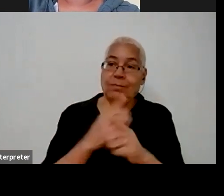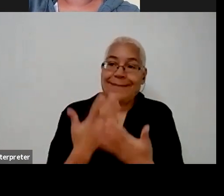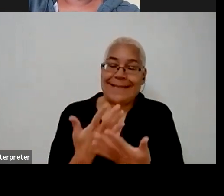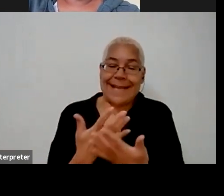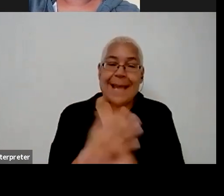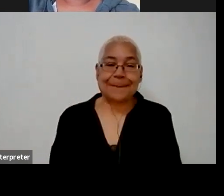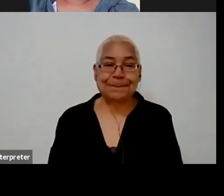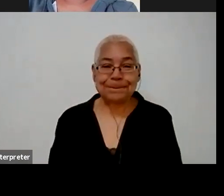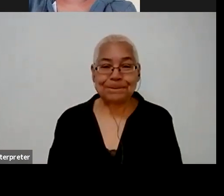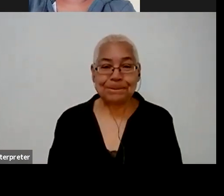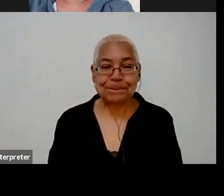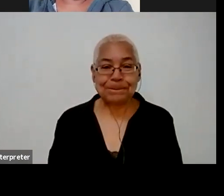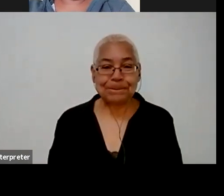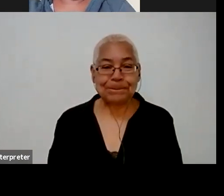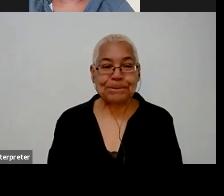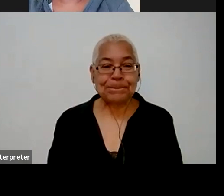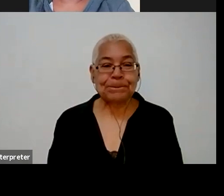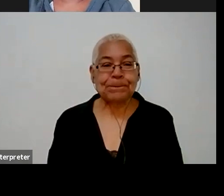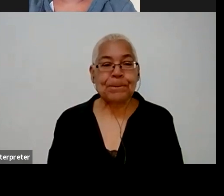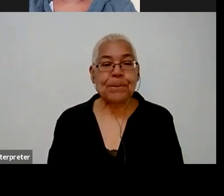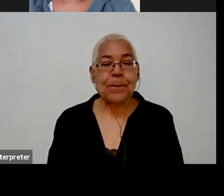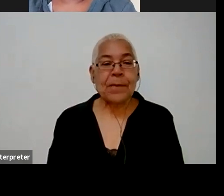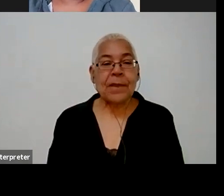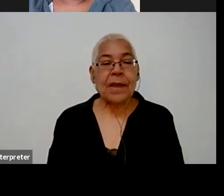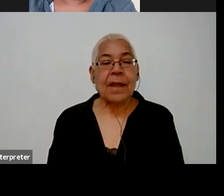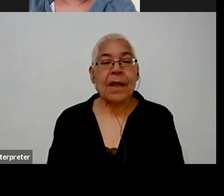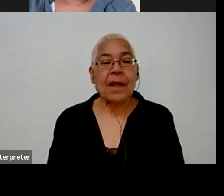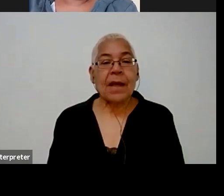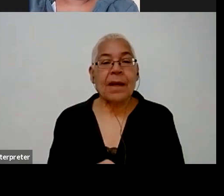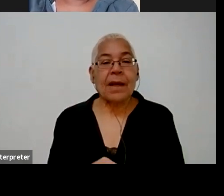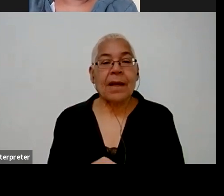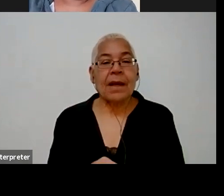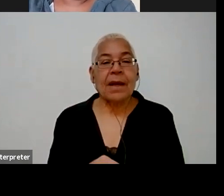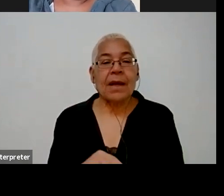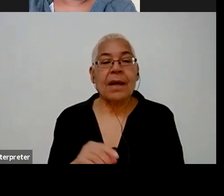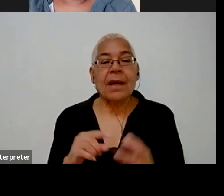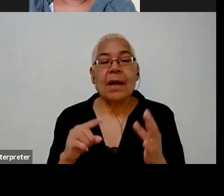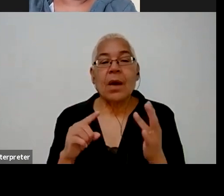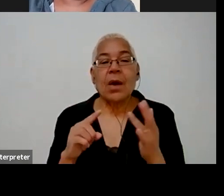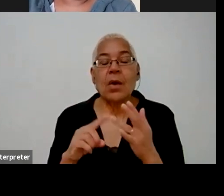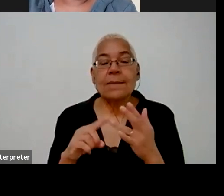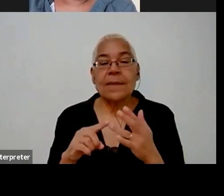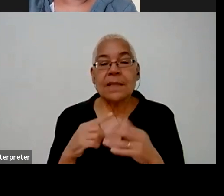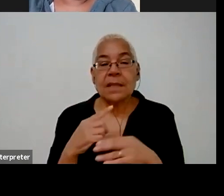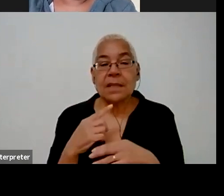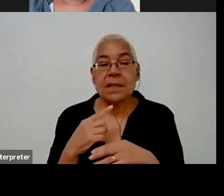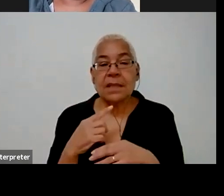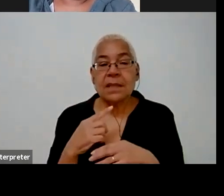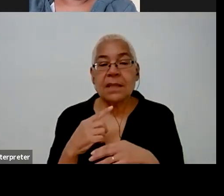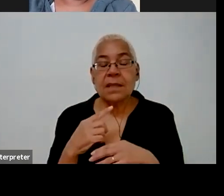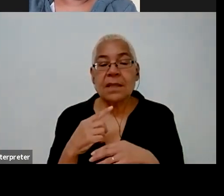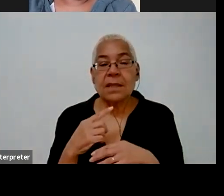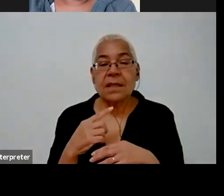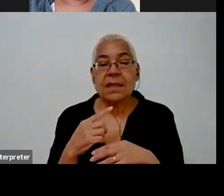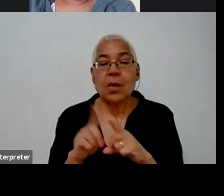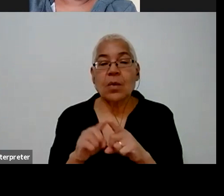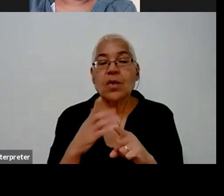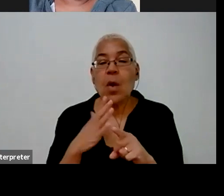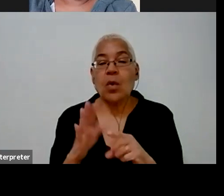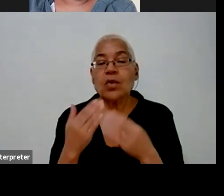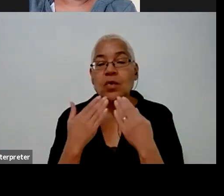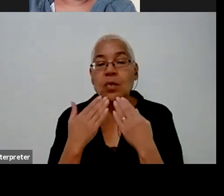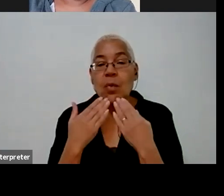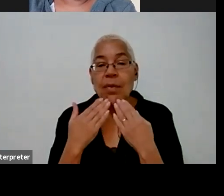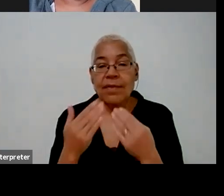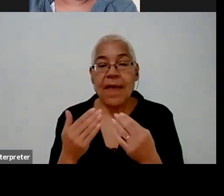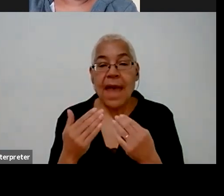Thanks. Fantastic, Judita. I will also have to, I would just want to thank Suno for